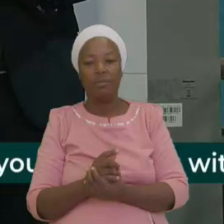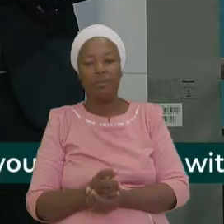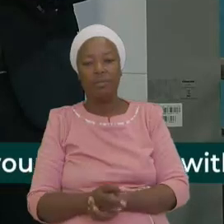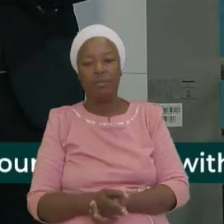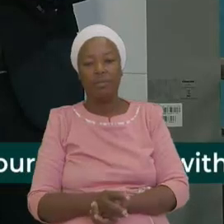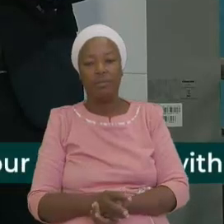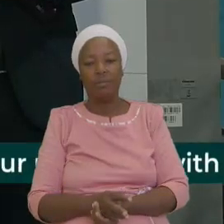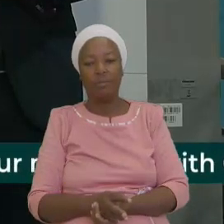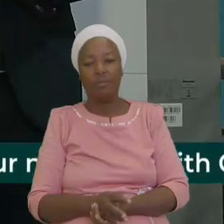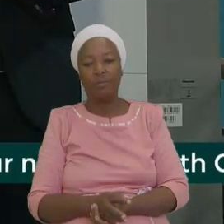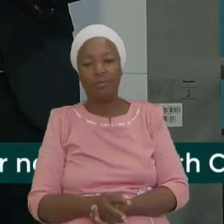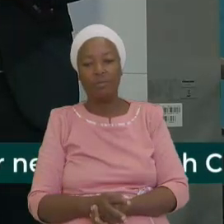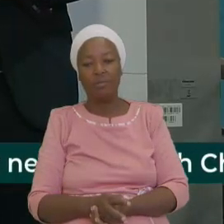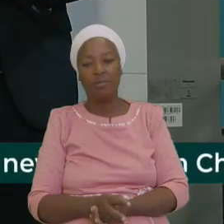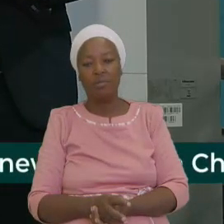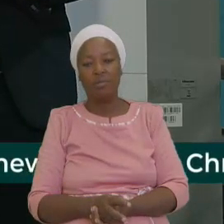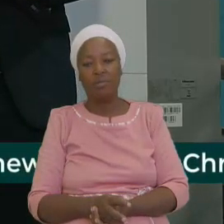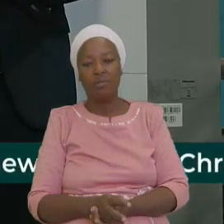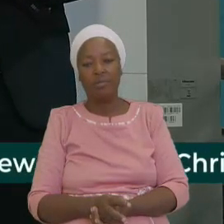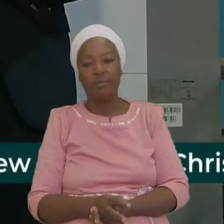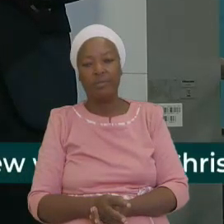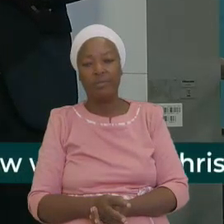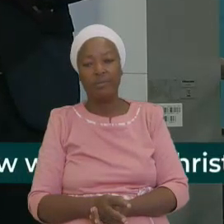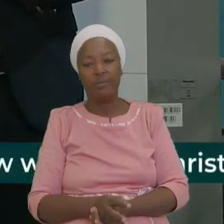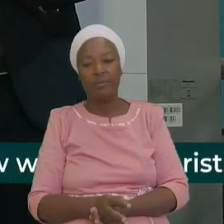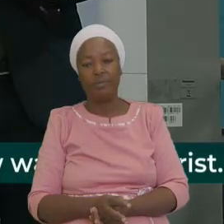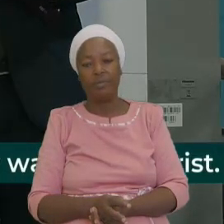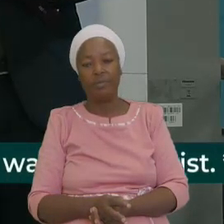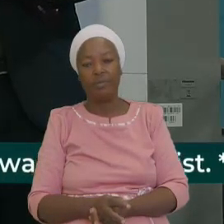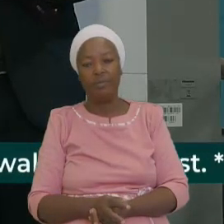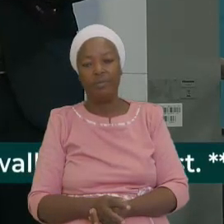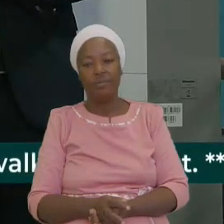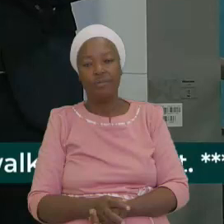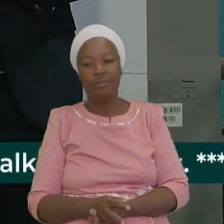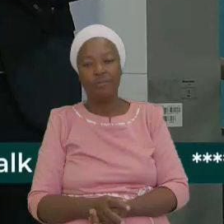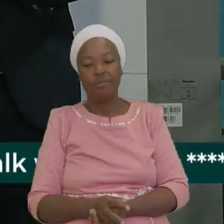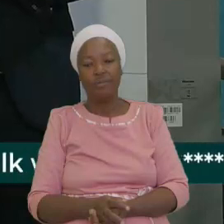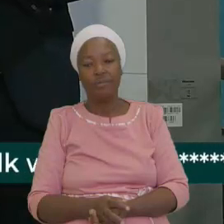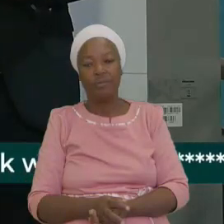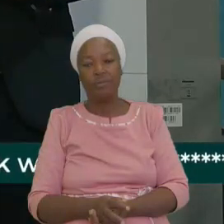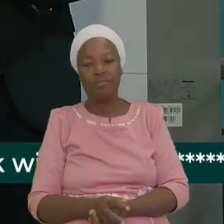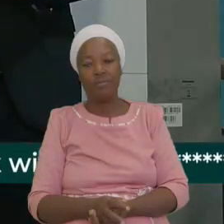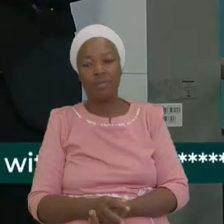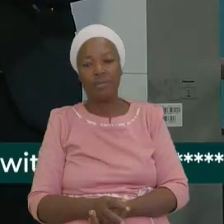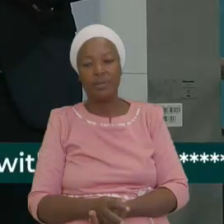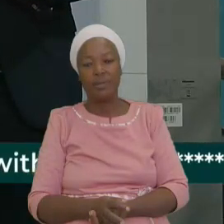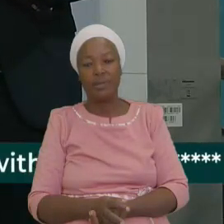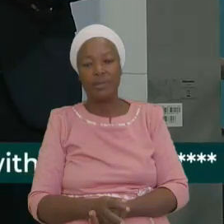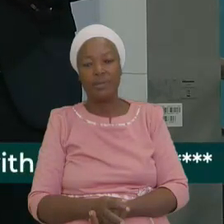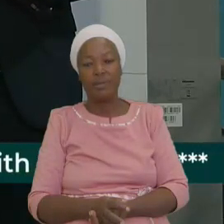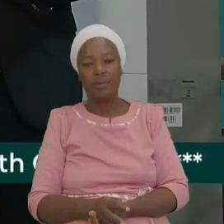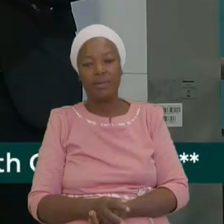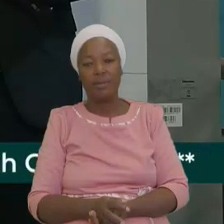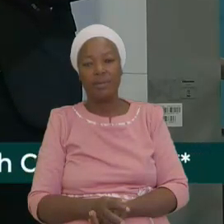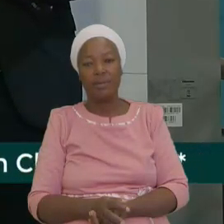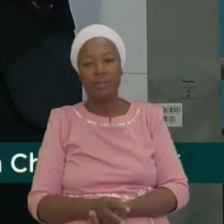234-915-444-92-63. Les conseillers à évoluer rapidement. Si vous avez fini, essayez de nous